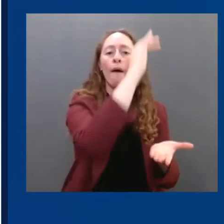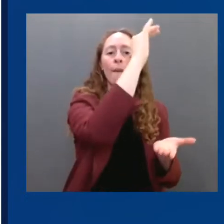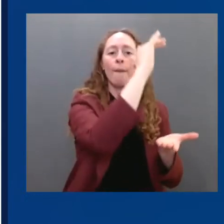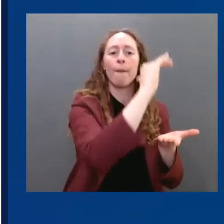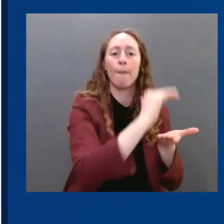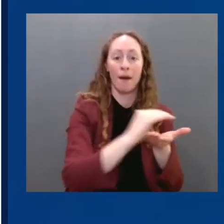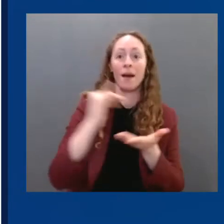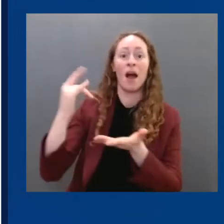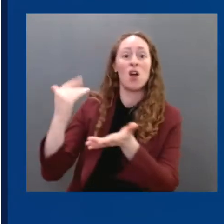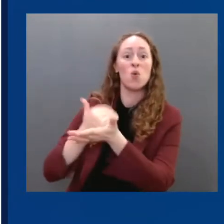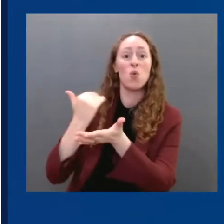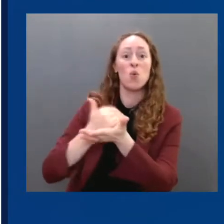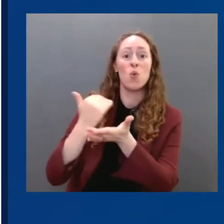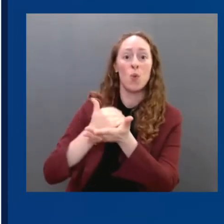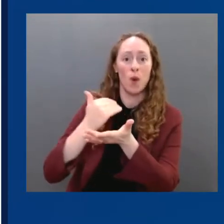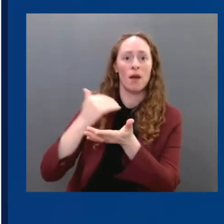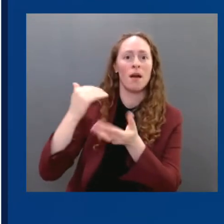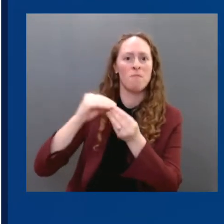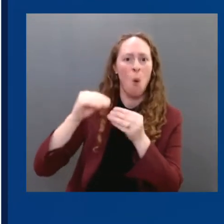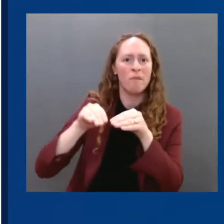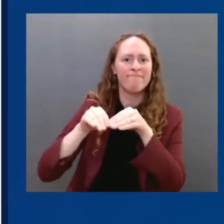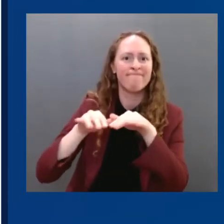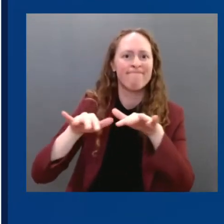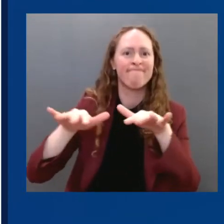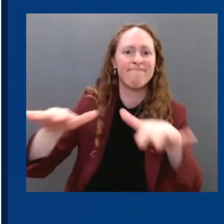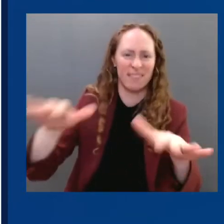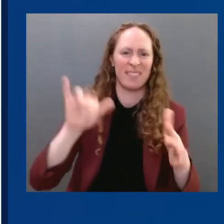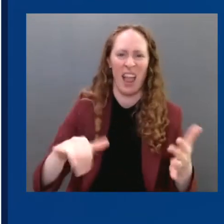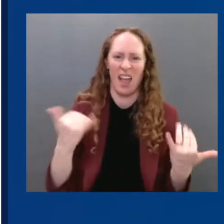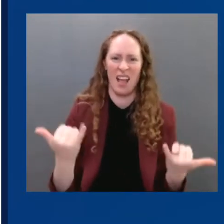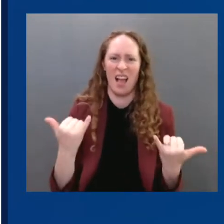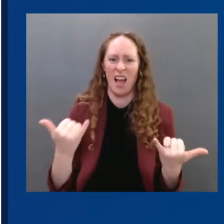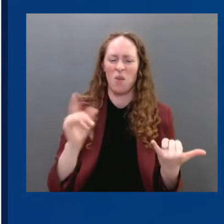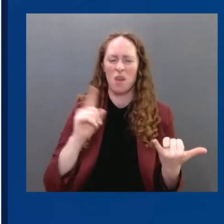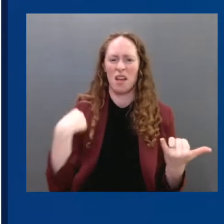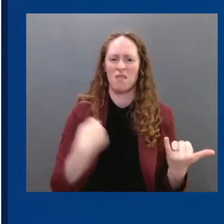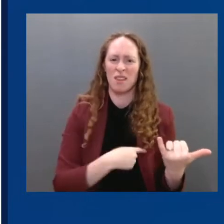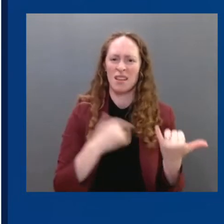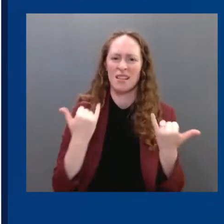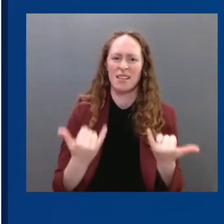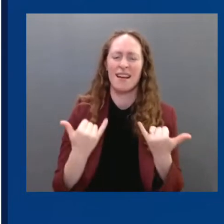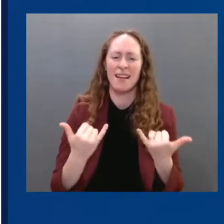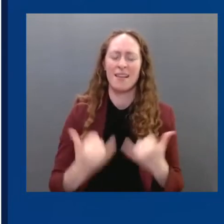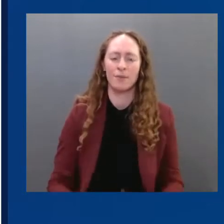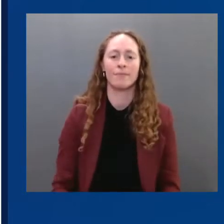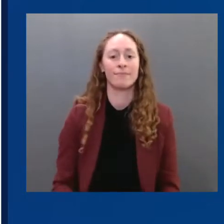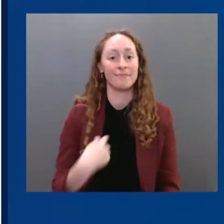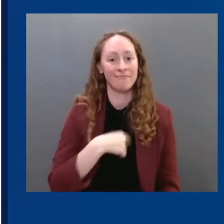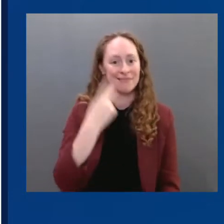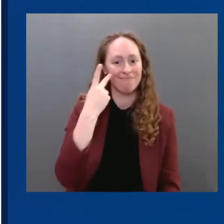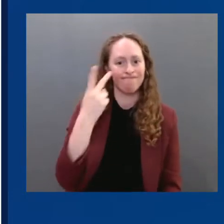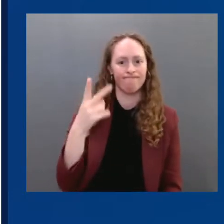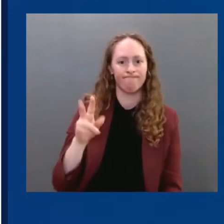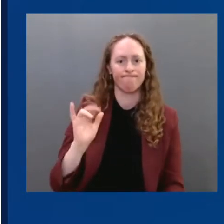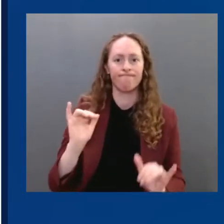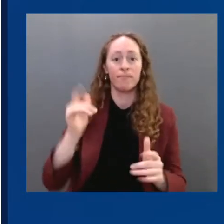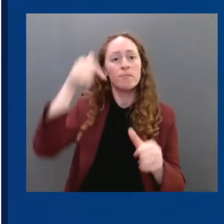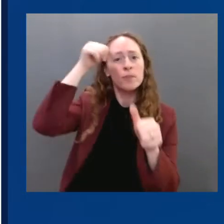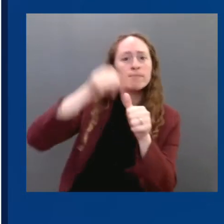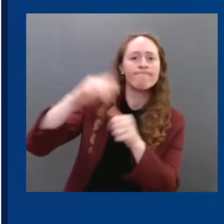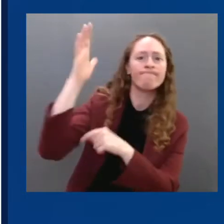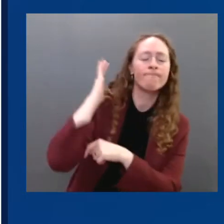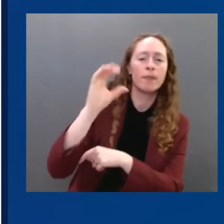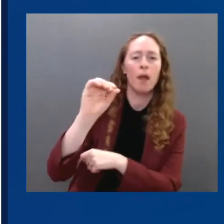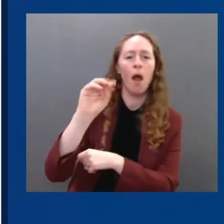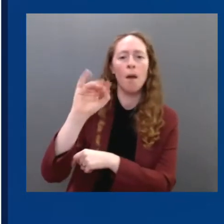we've experienced from a public health and clinical standpoint in the different waves or surges that we in this country